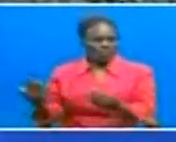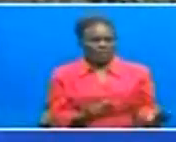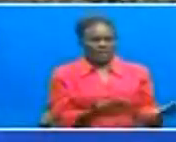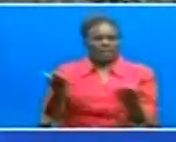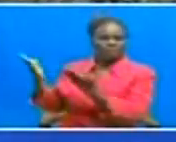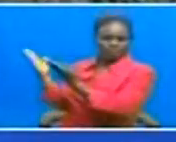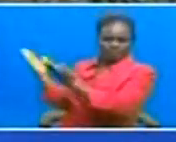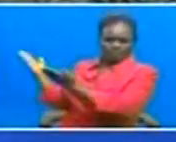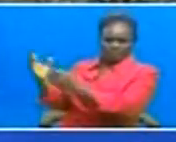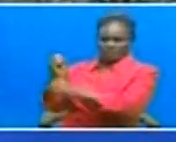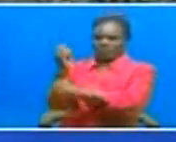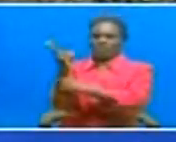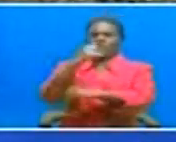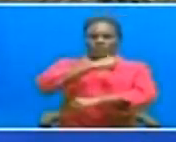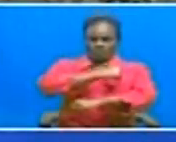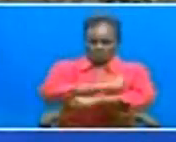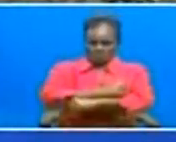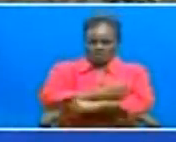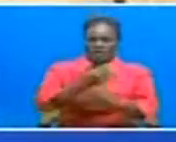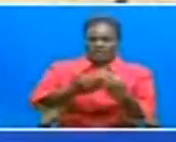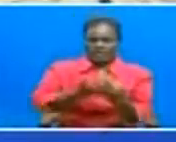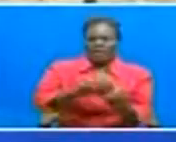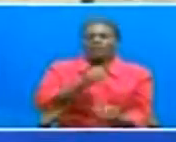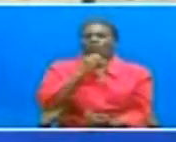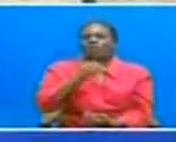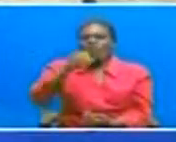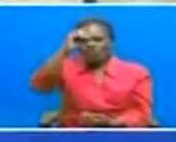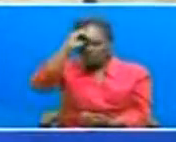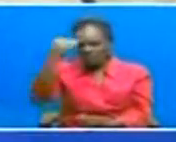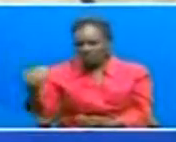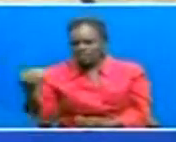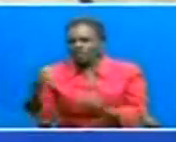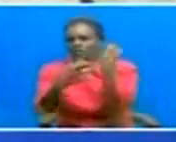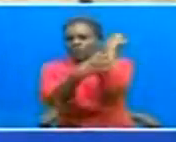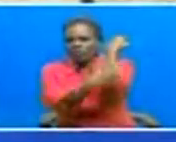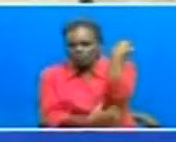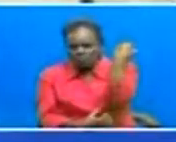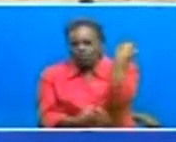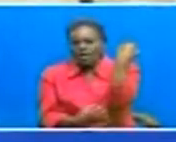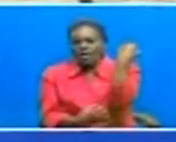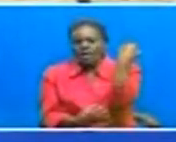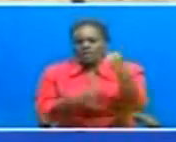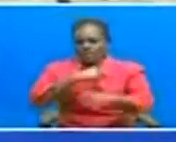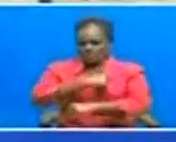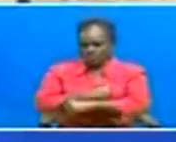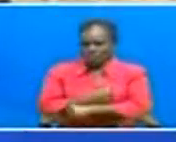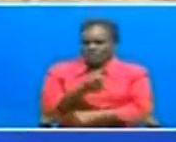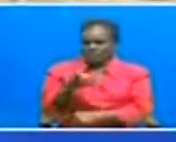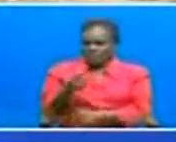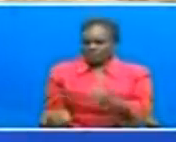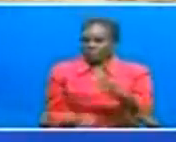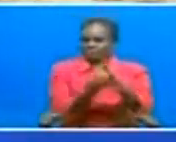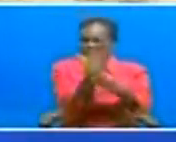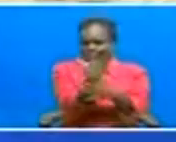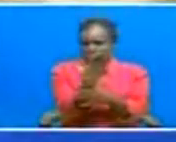Secondary School, a school that caters for orphan girls from poor backgrounds. Situated in Makueni County, the founders of Dako Girl